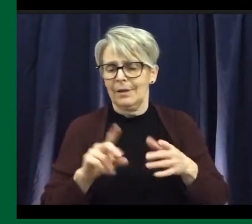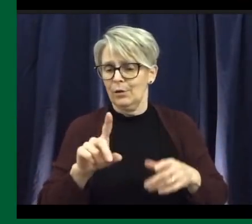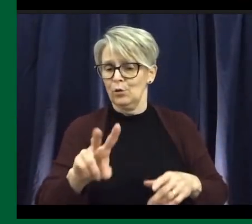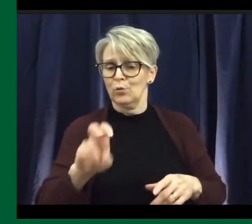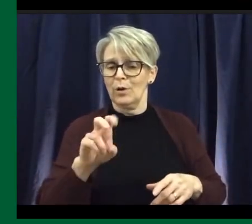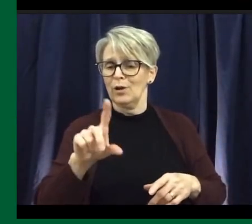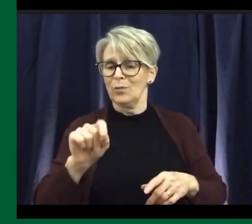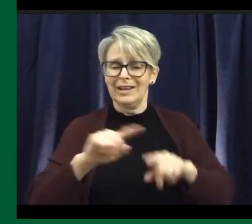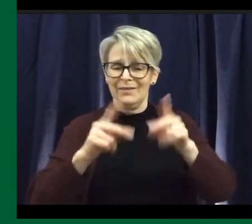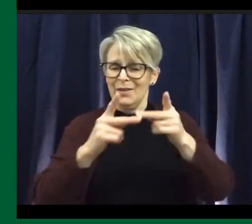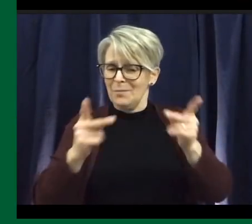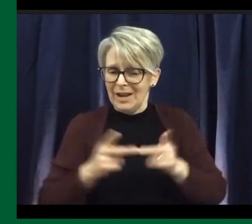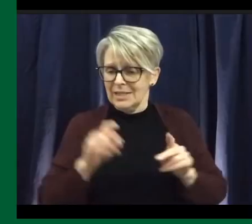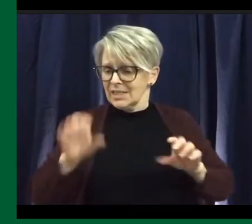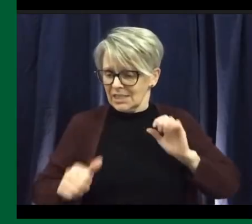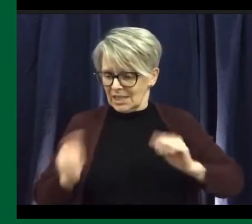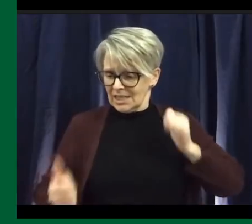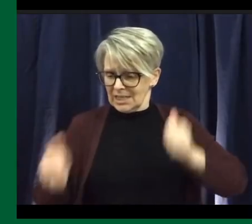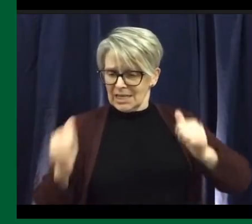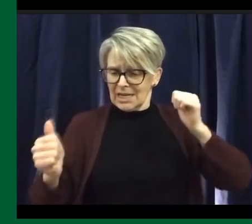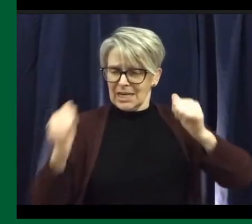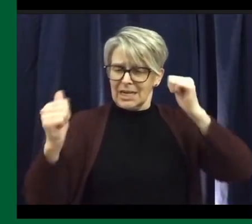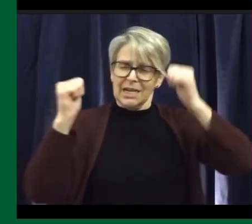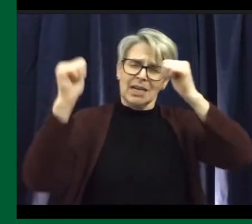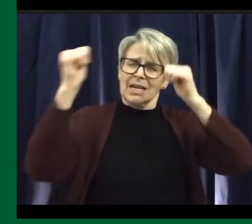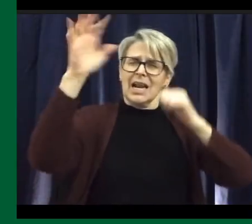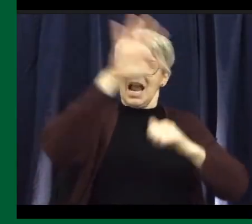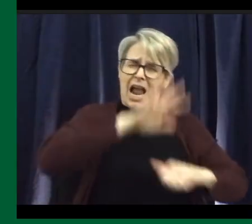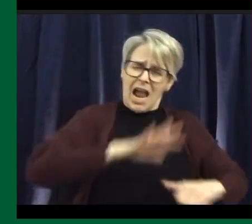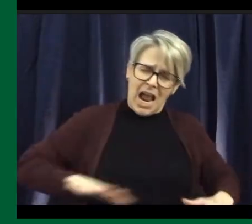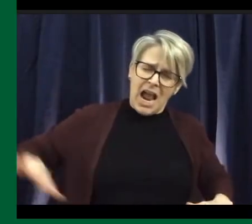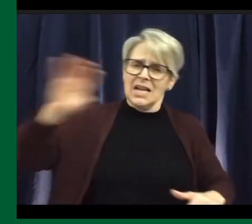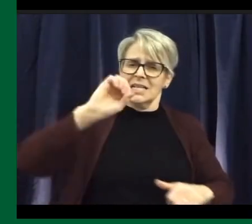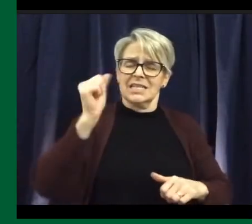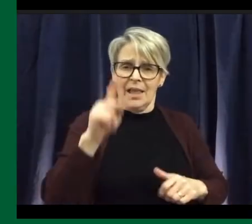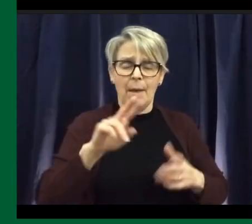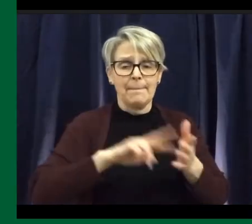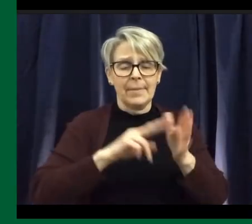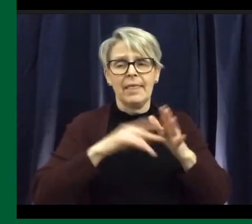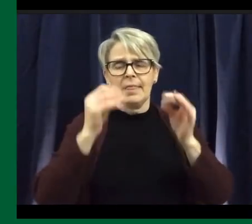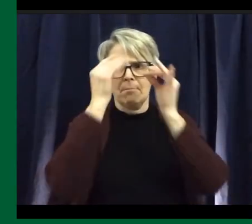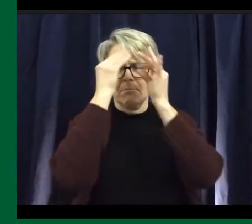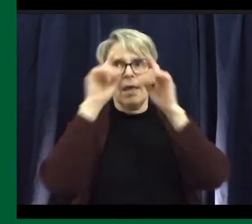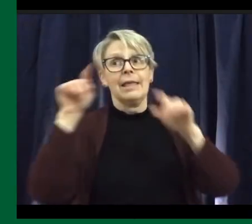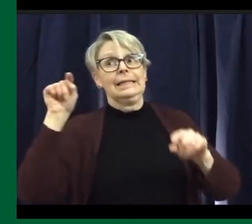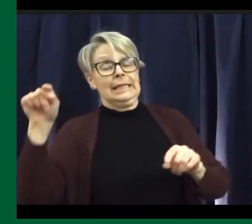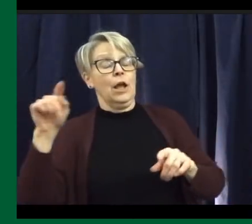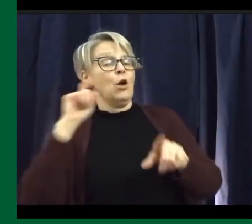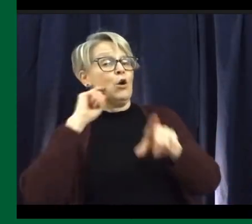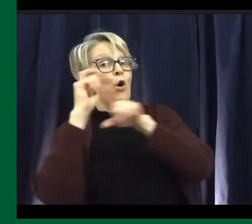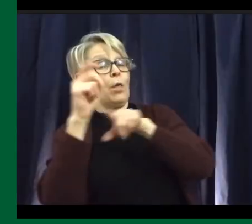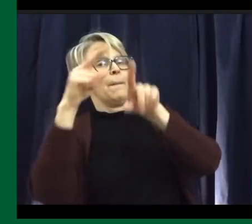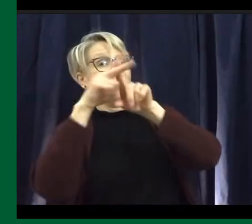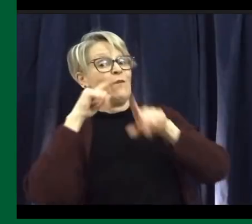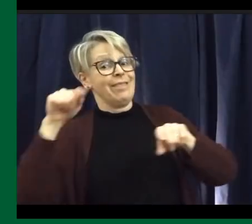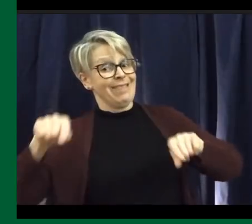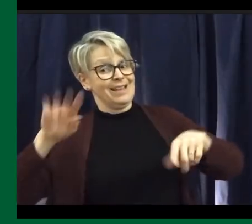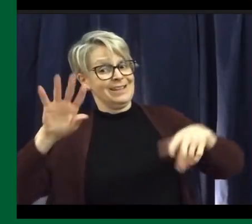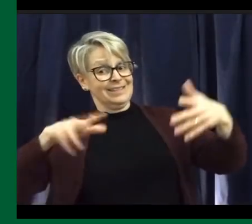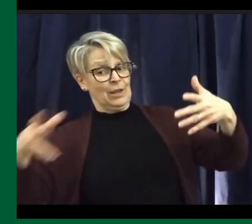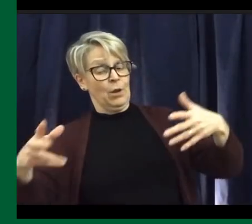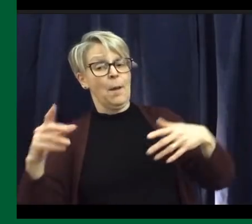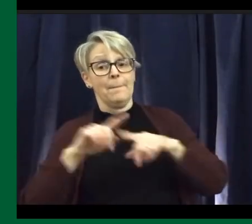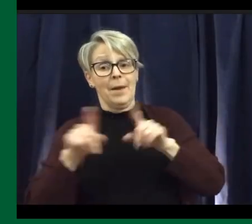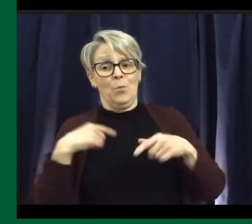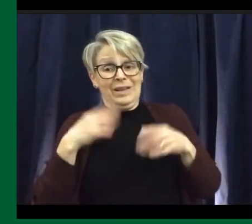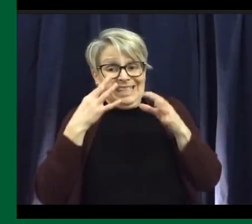province, that's where our call-in line and the scheduling system was going to be primarily used. But we've made a decision, actually